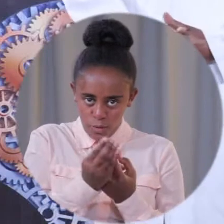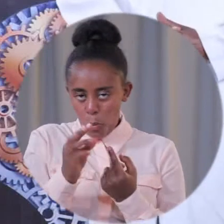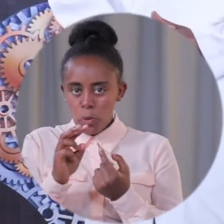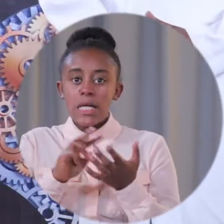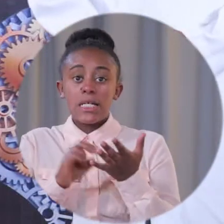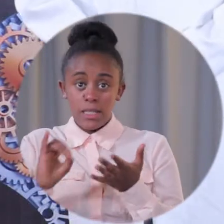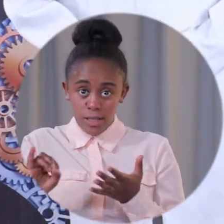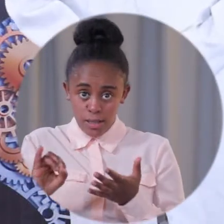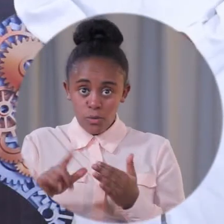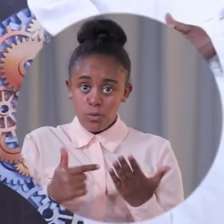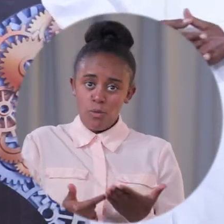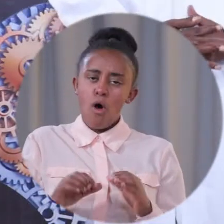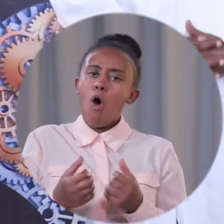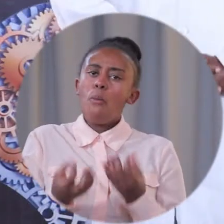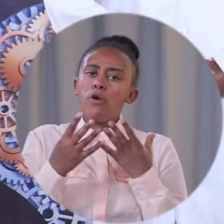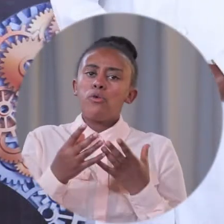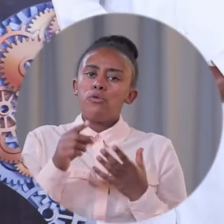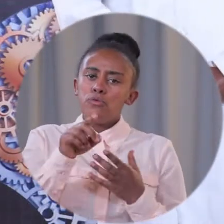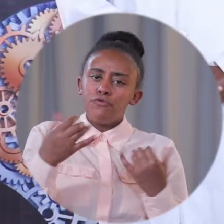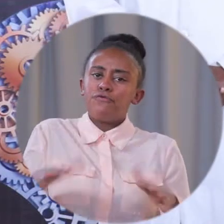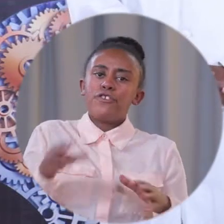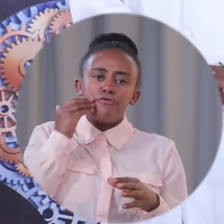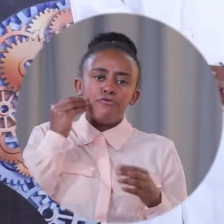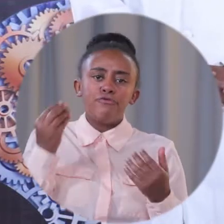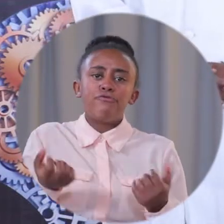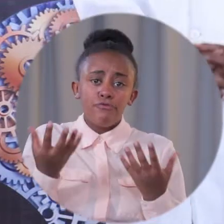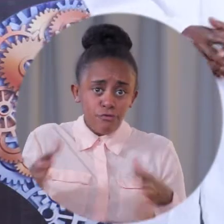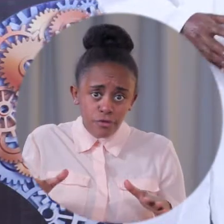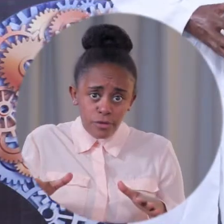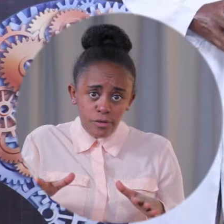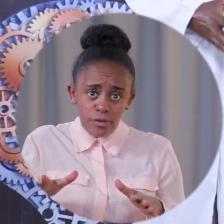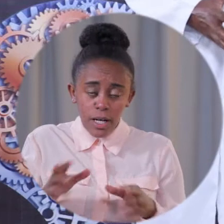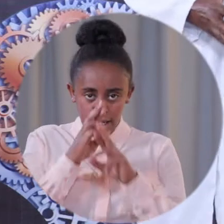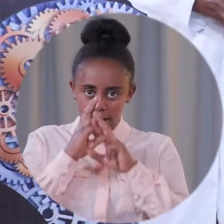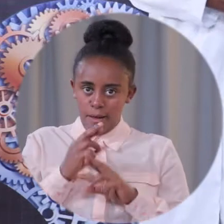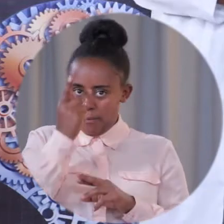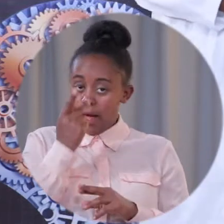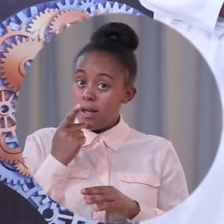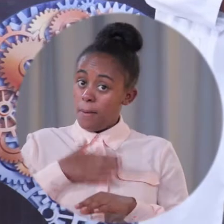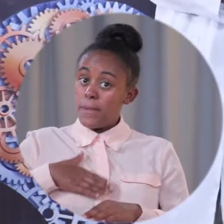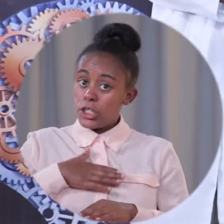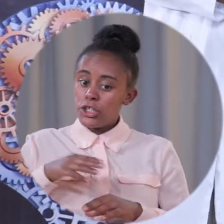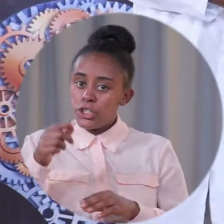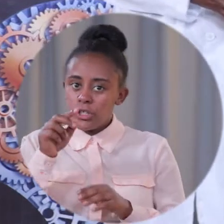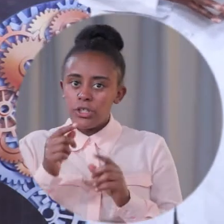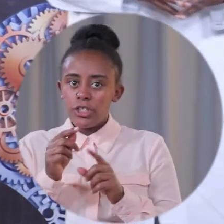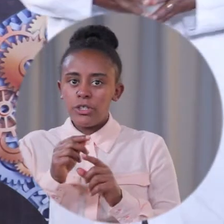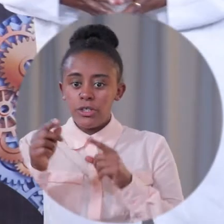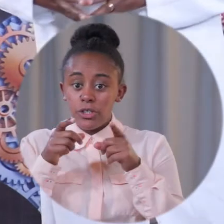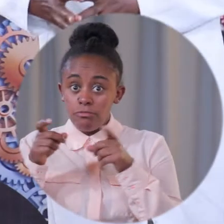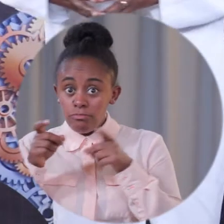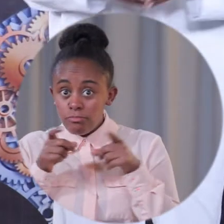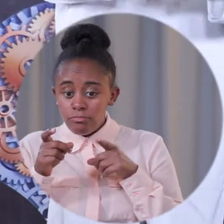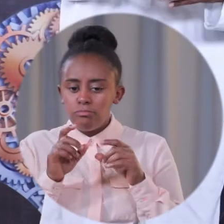text. So, how many of you have done your homework? Dear parents, please check the exercise of